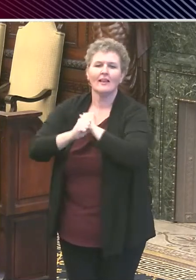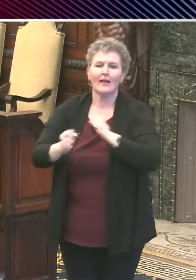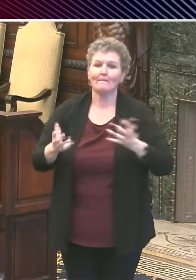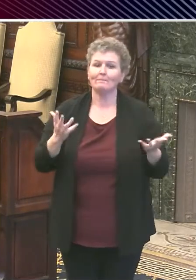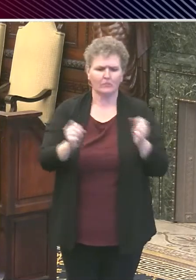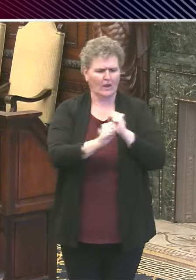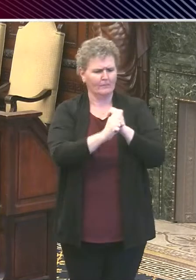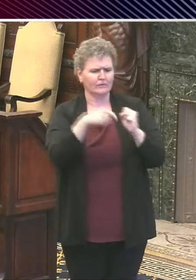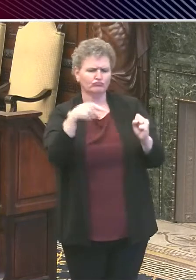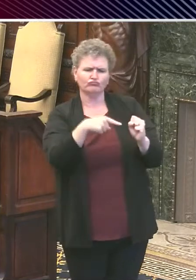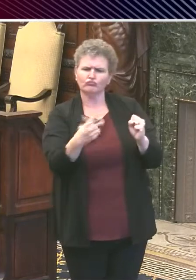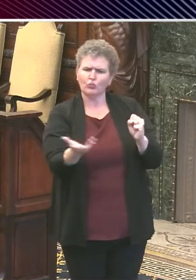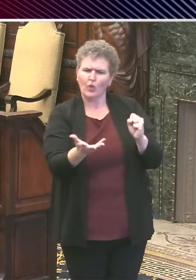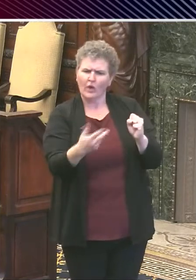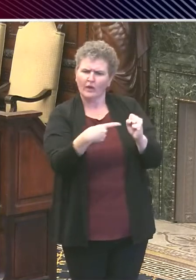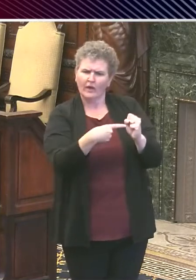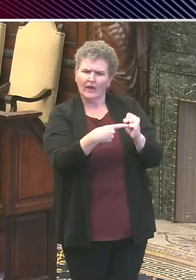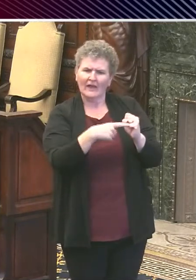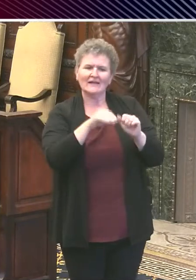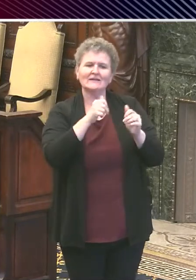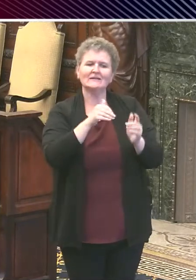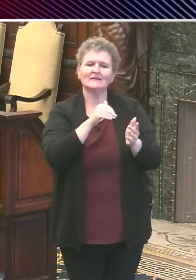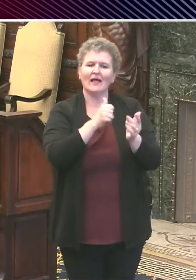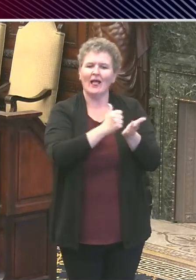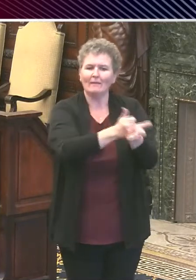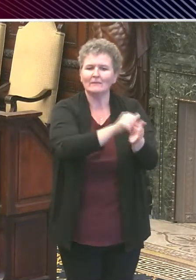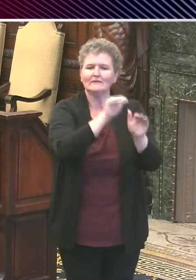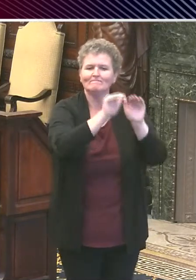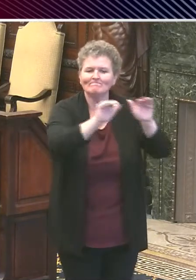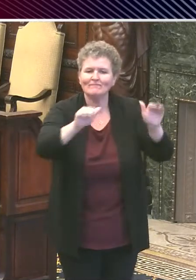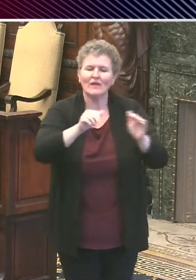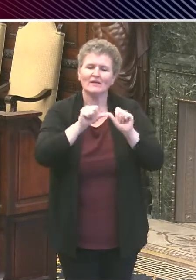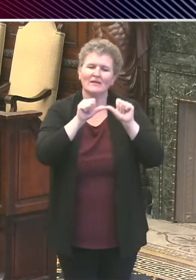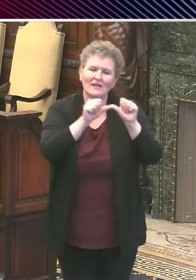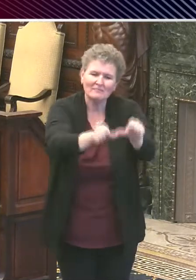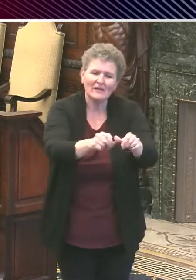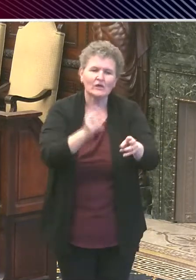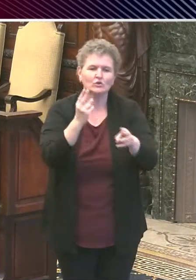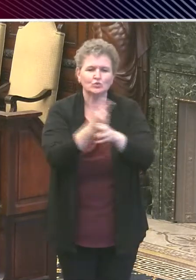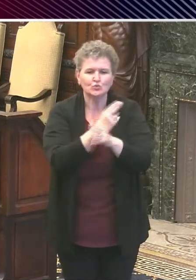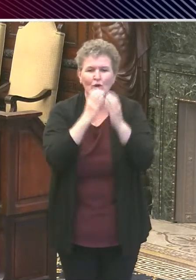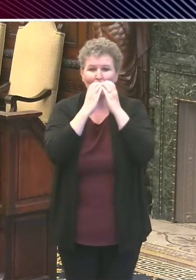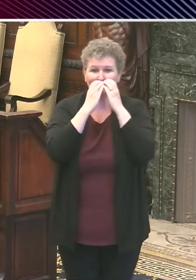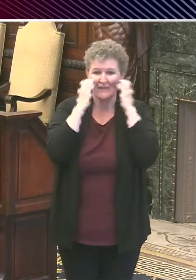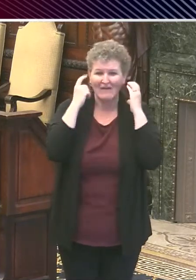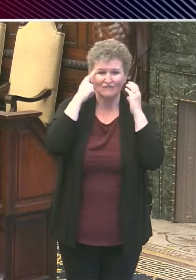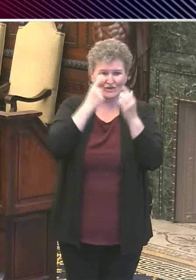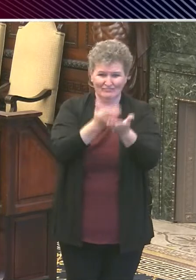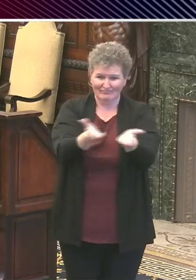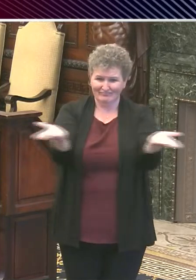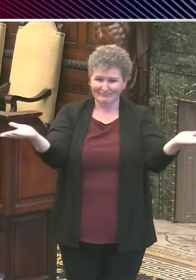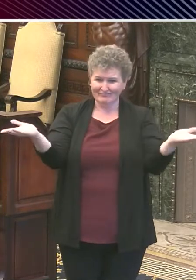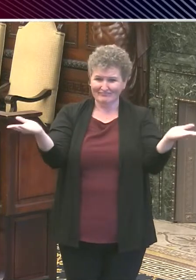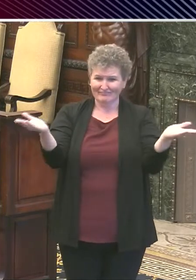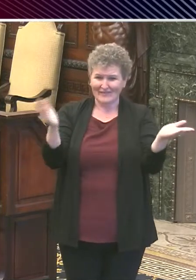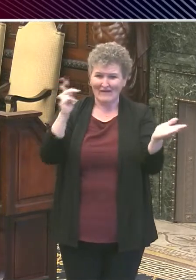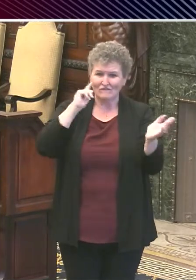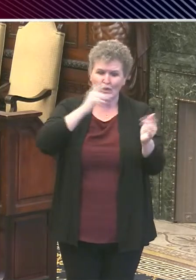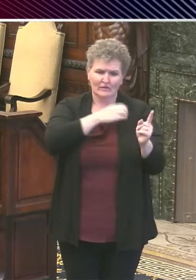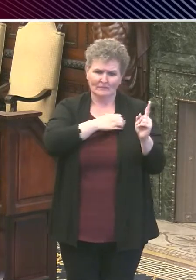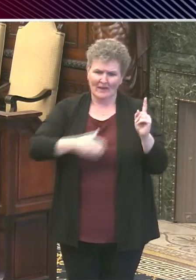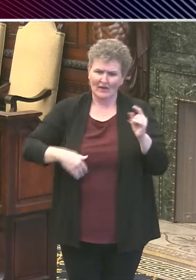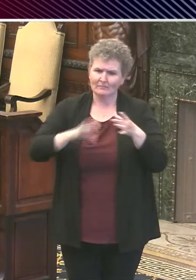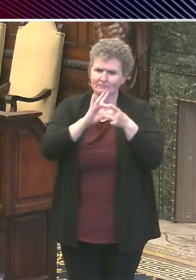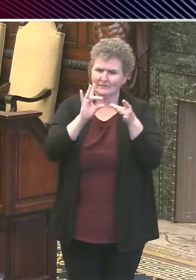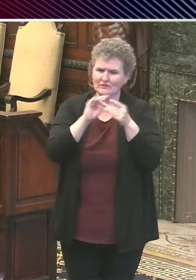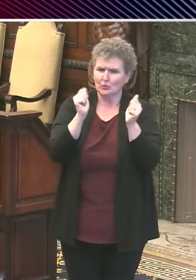it serves as a constant reminder to people to wear a mask and also reminds them why they should. And as the mayor said, there are two messages. The